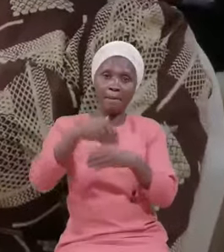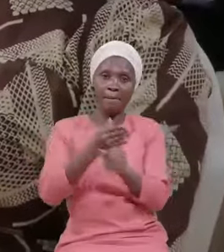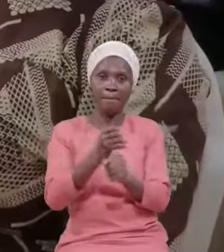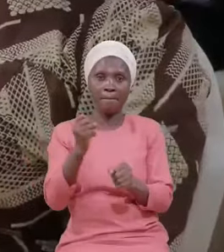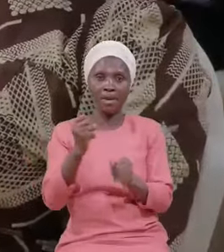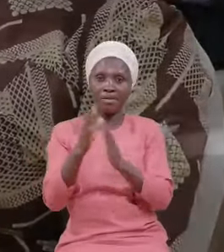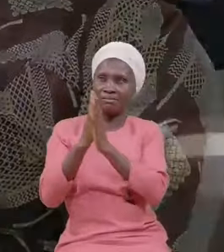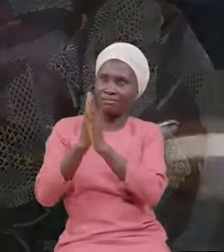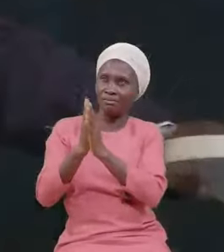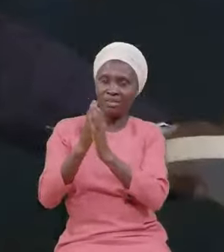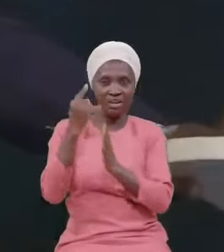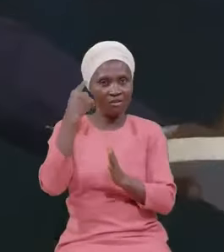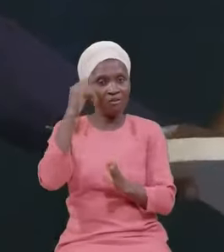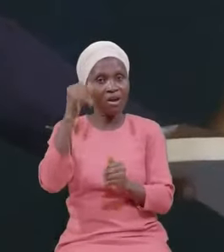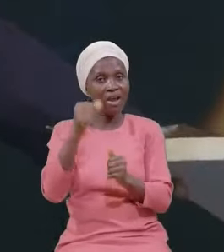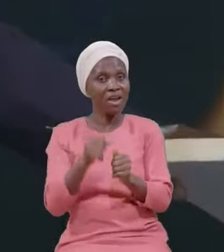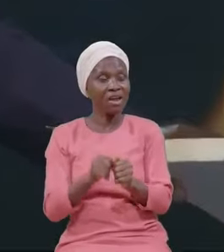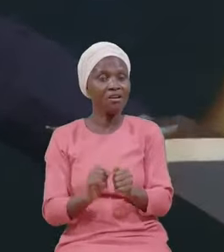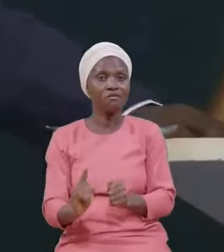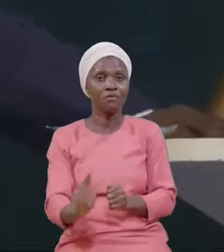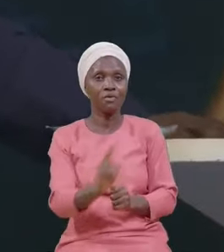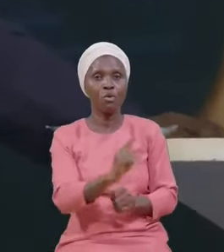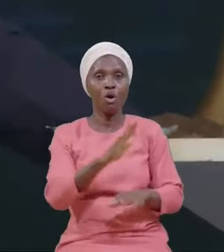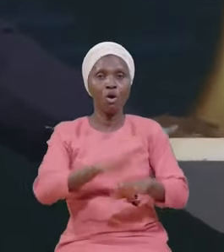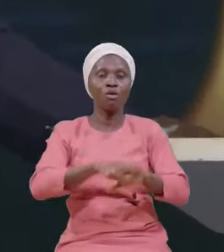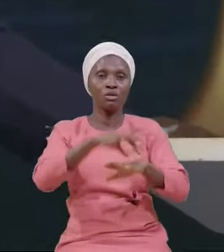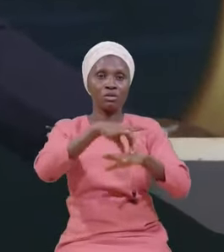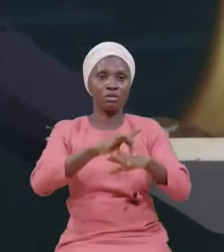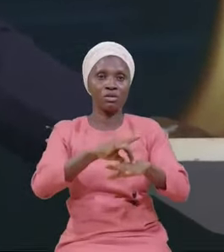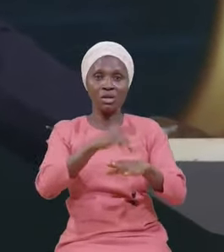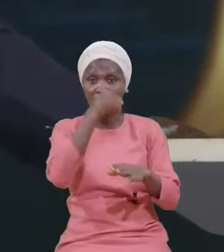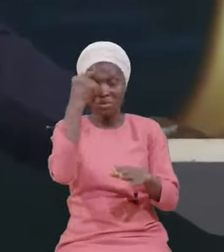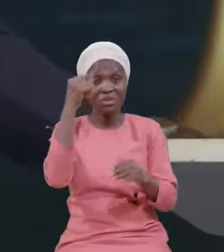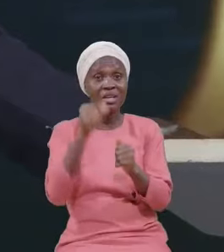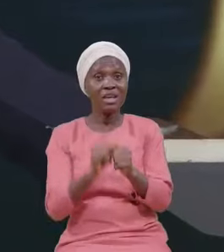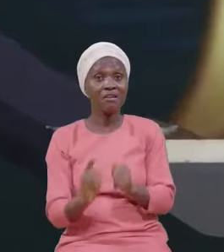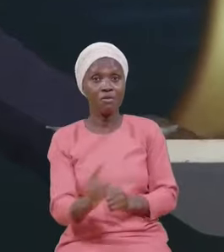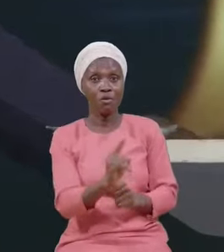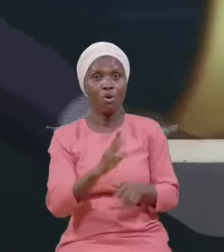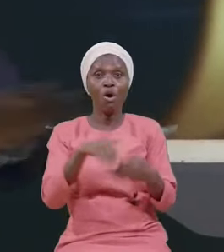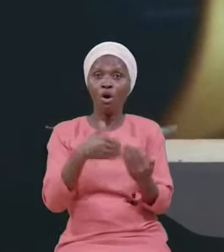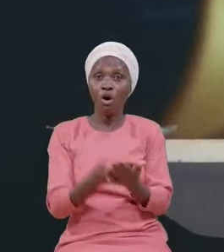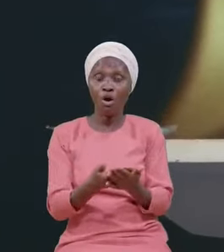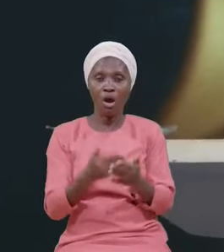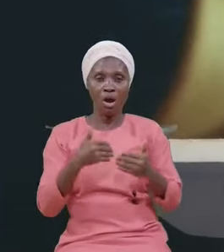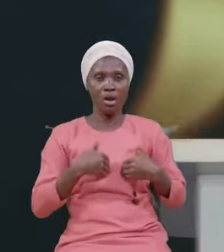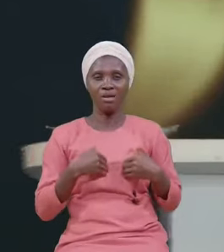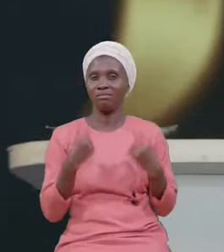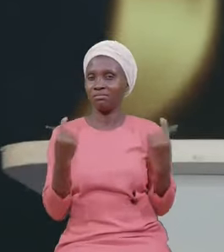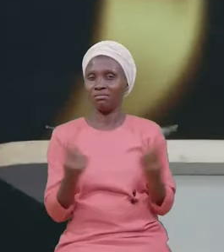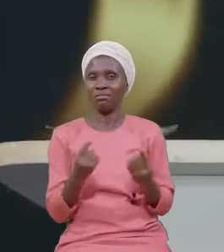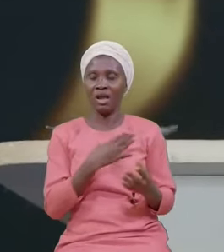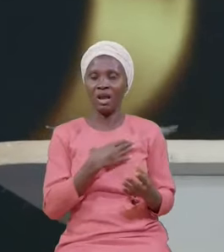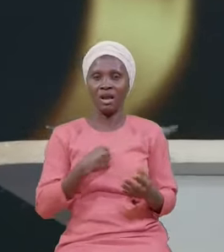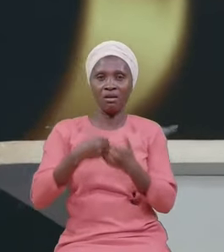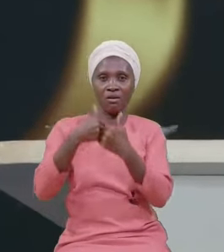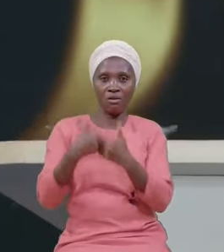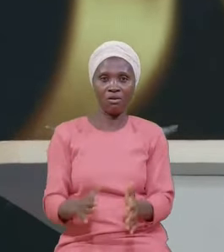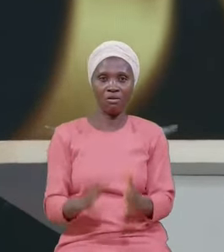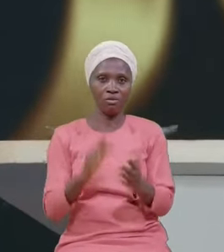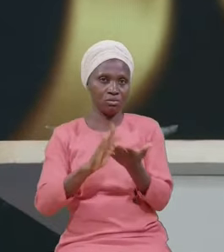everyone on us because everyone all have sinen and come short of the glory of God we told in the New